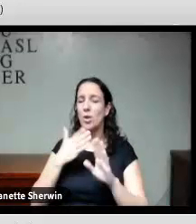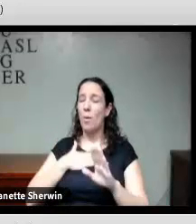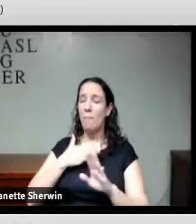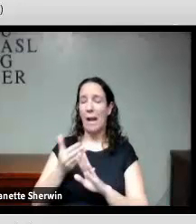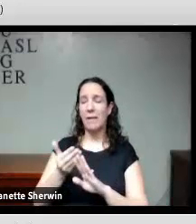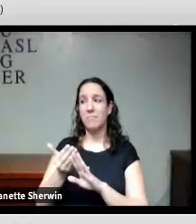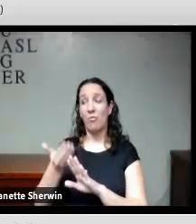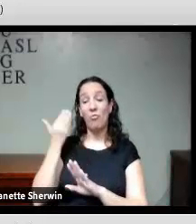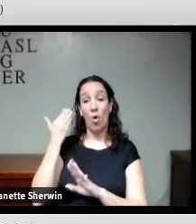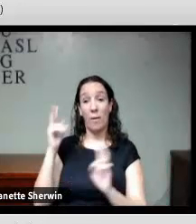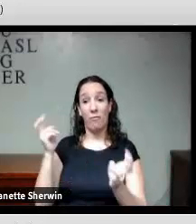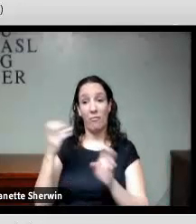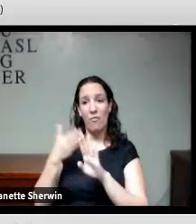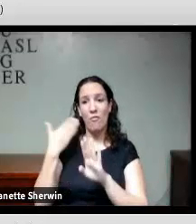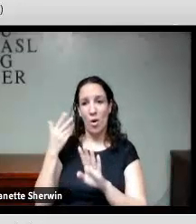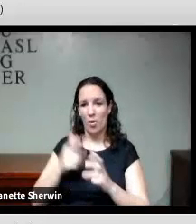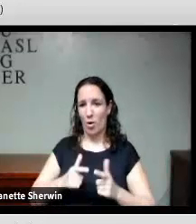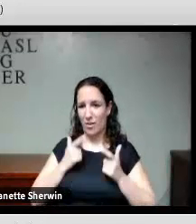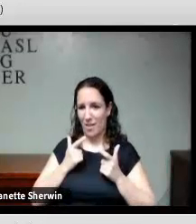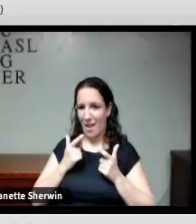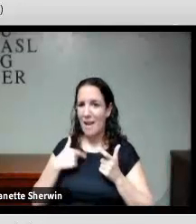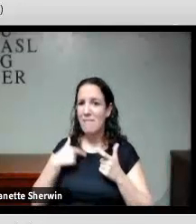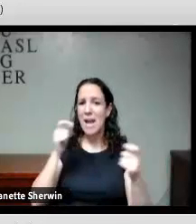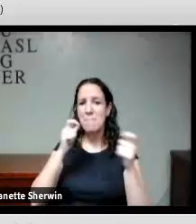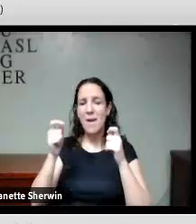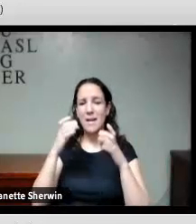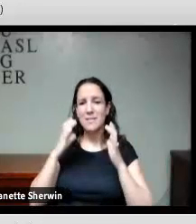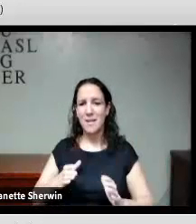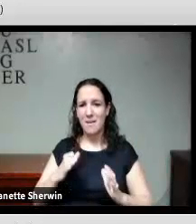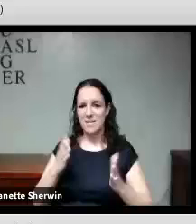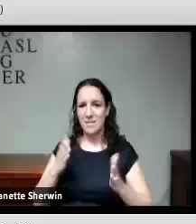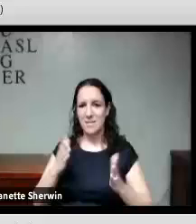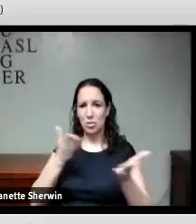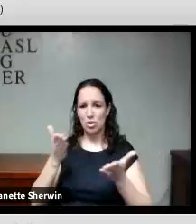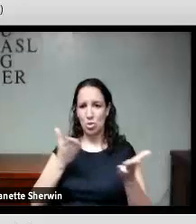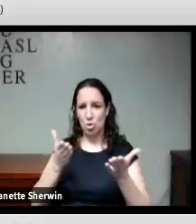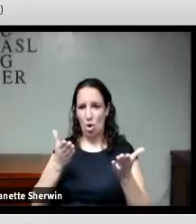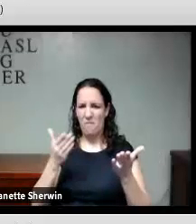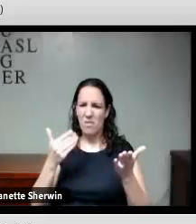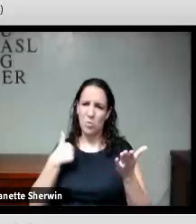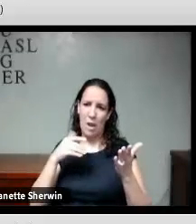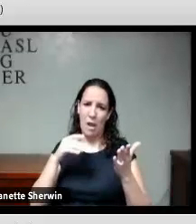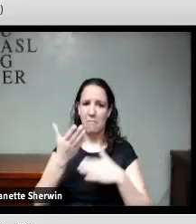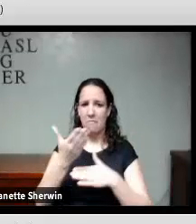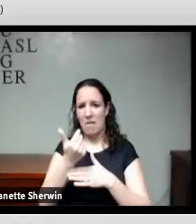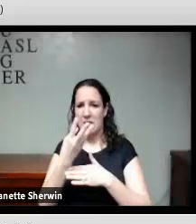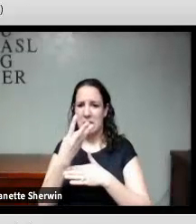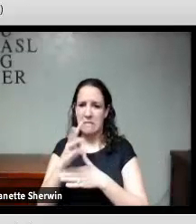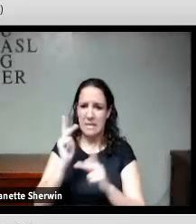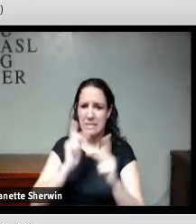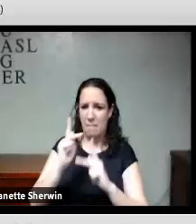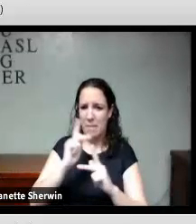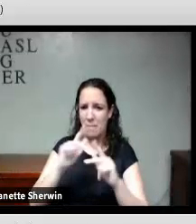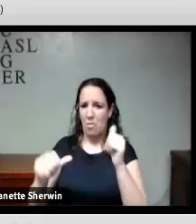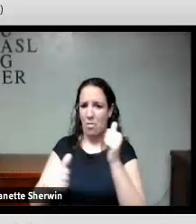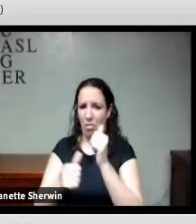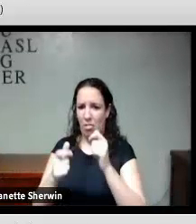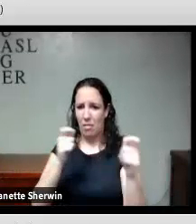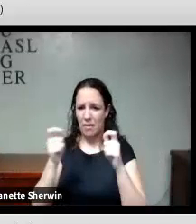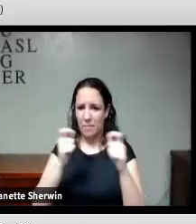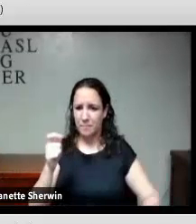I managed a customer service department of about 15 or 16 people at any given time, and we took upwards of over